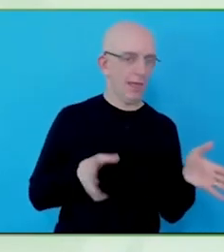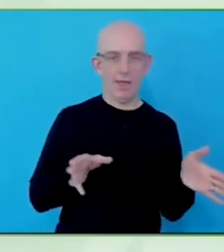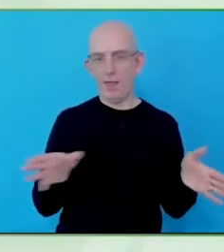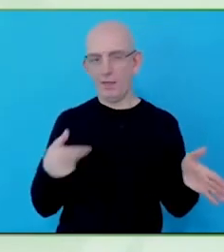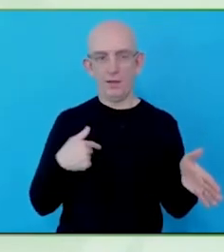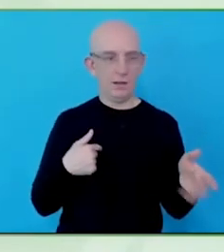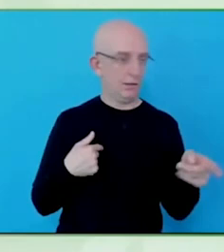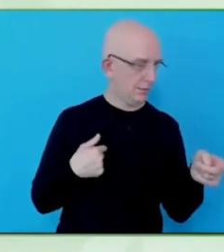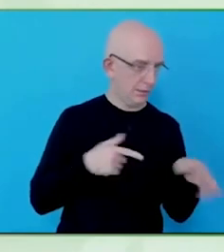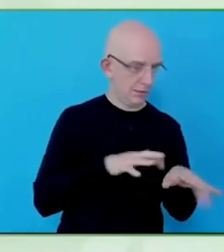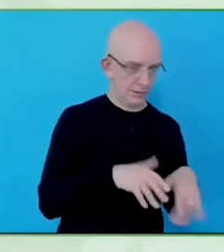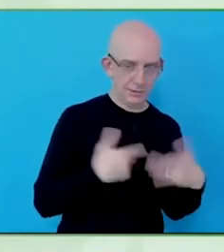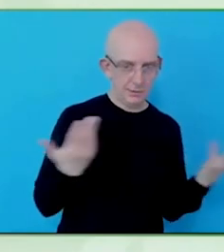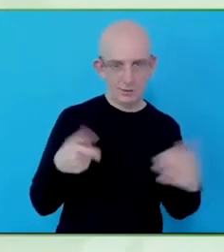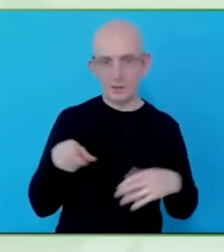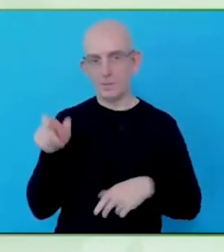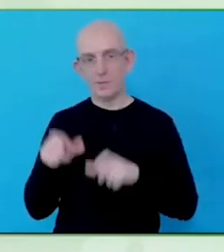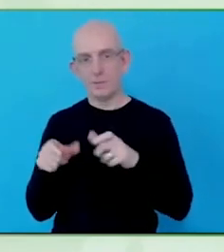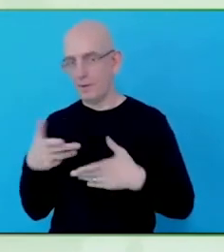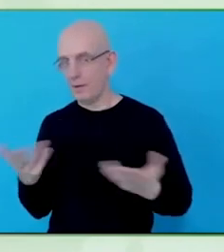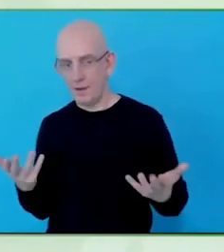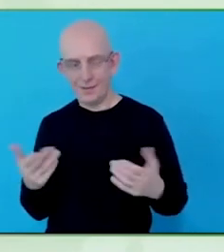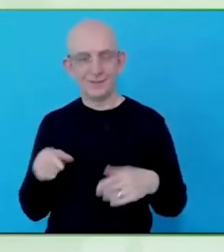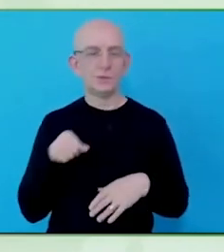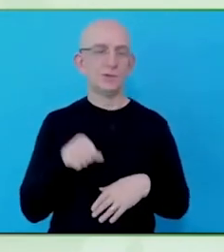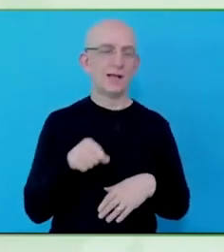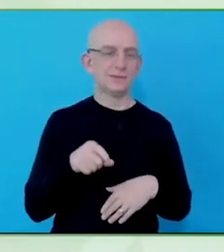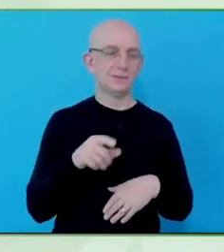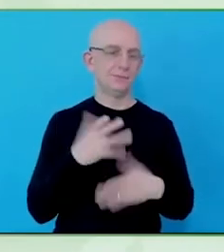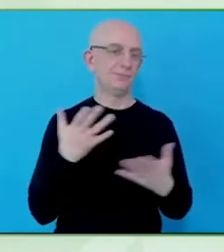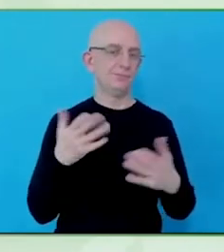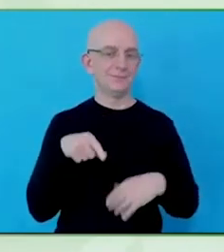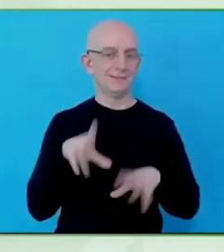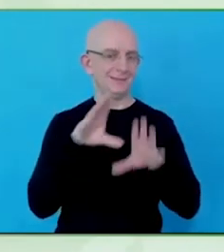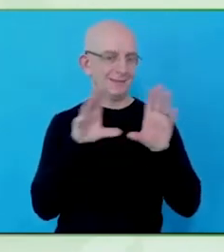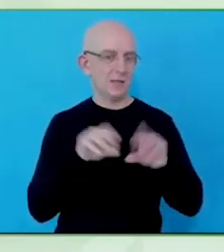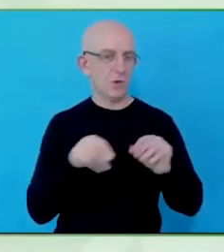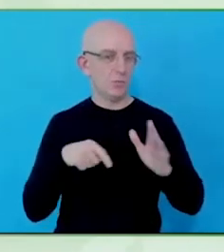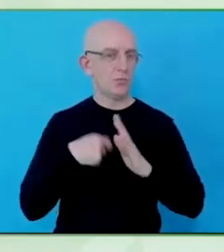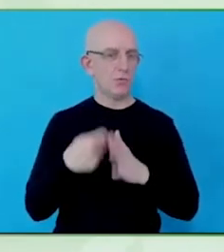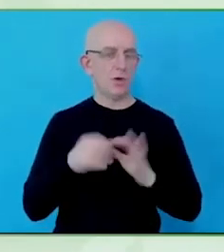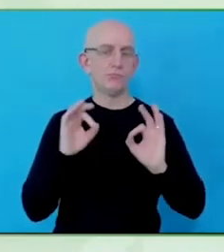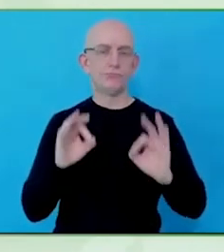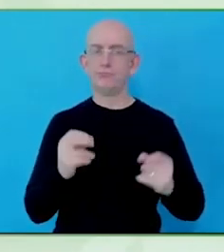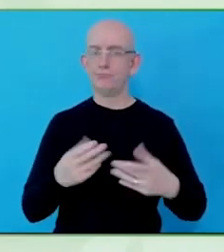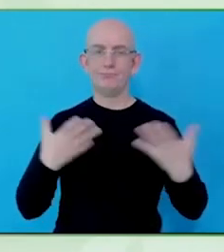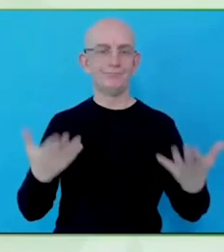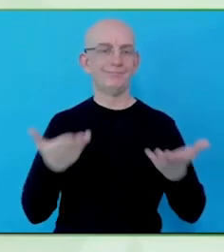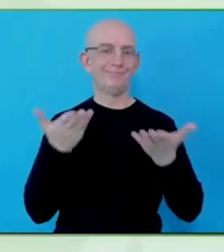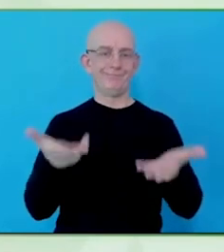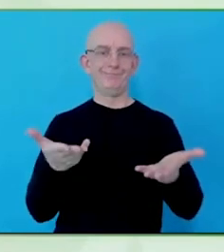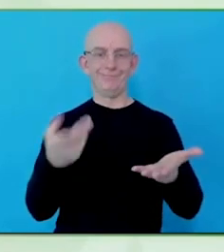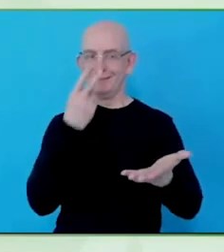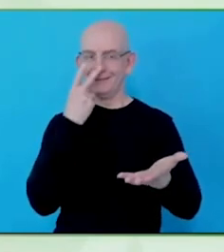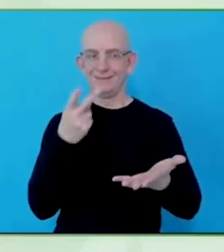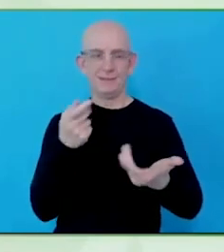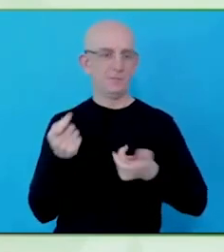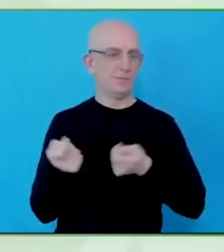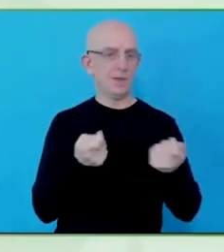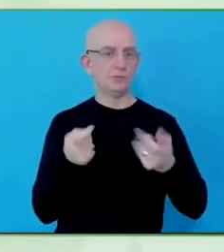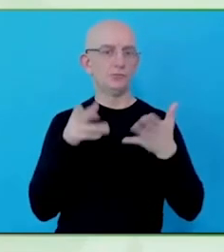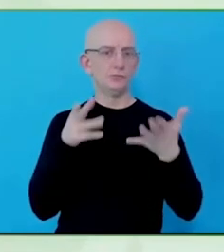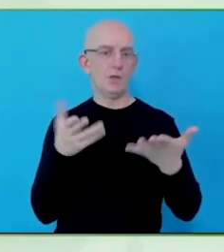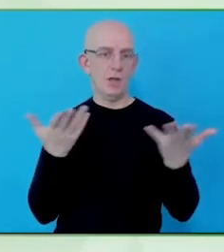But the one thing the middle manager can do is put in an automated solution like I suggested, because at least then he knows where he